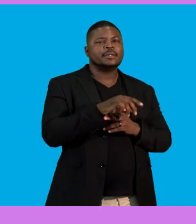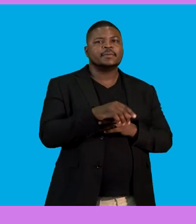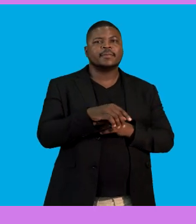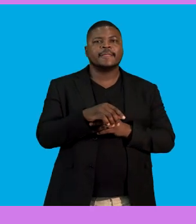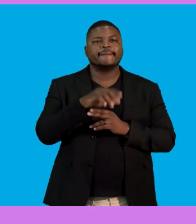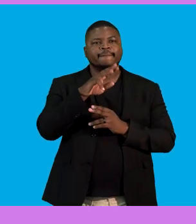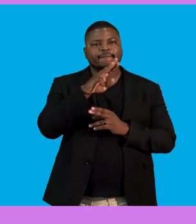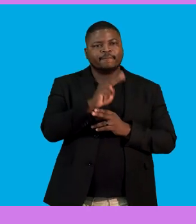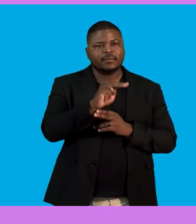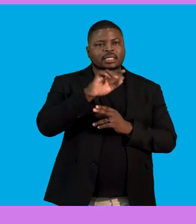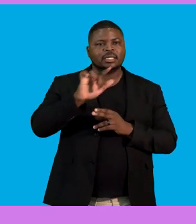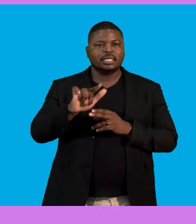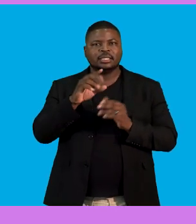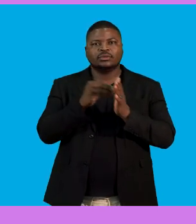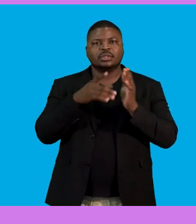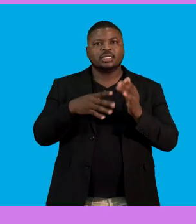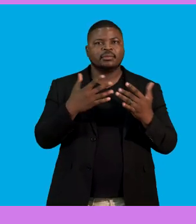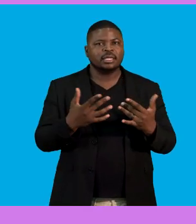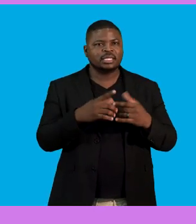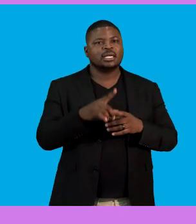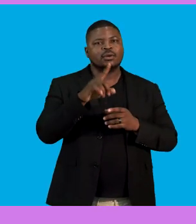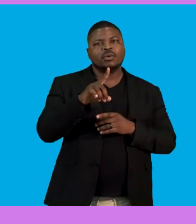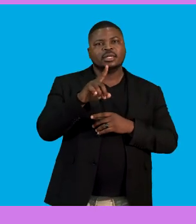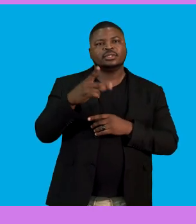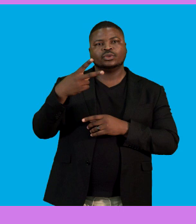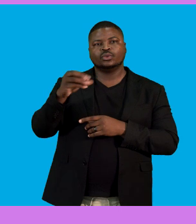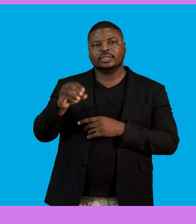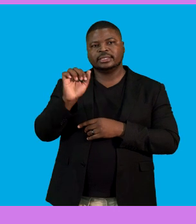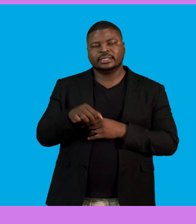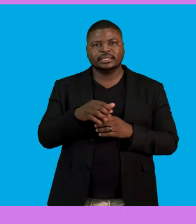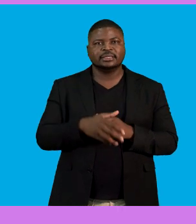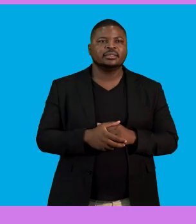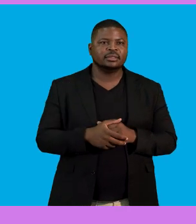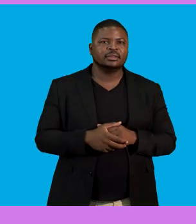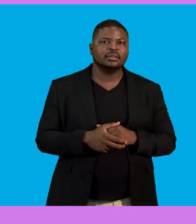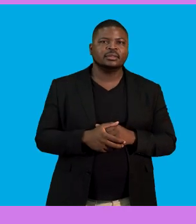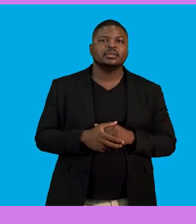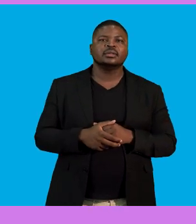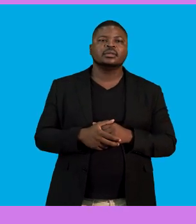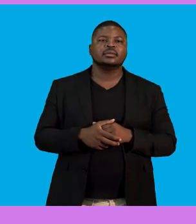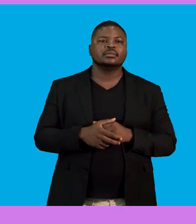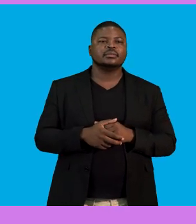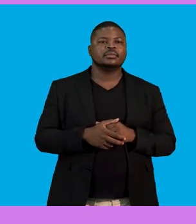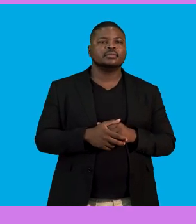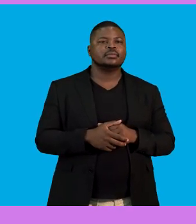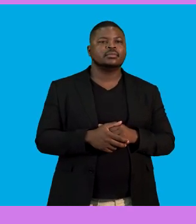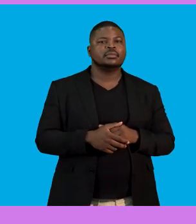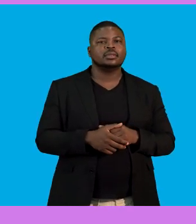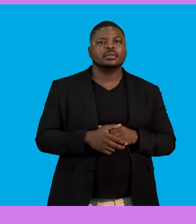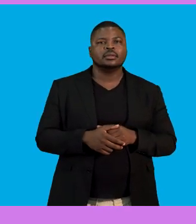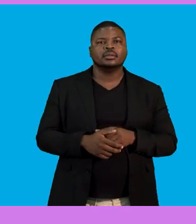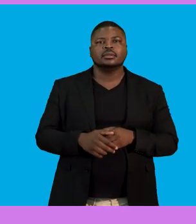120 plus 120. So what is the total number of learners in this grade? We've got 60 plus 120 gives